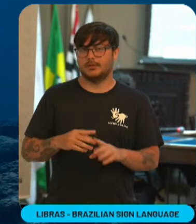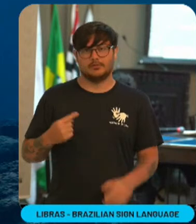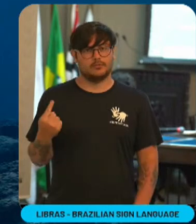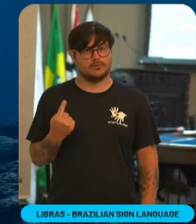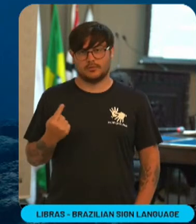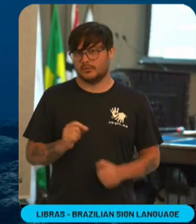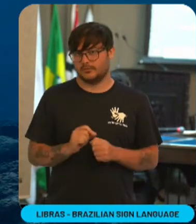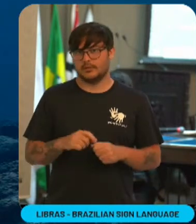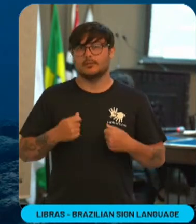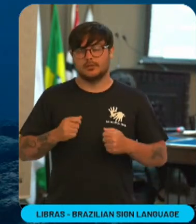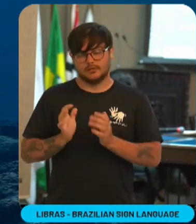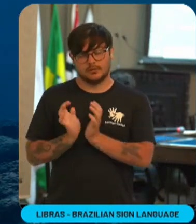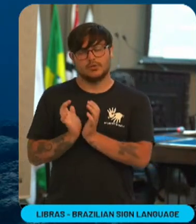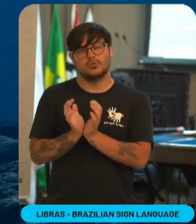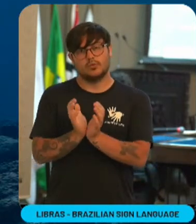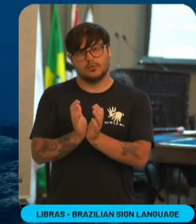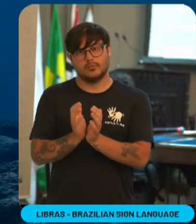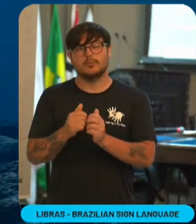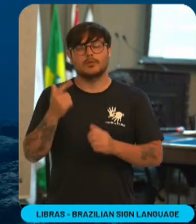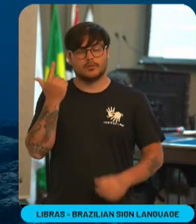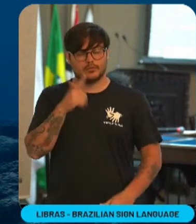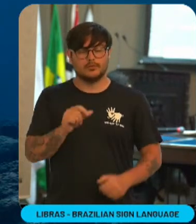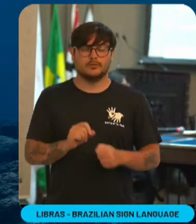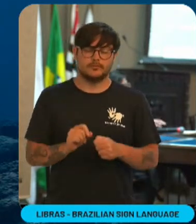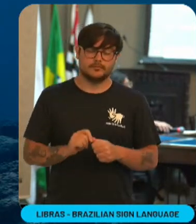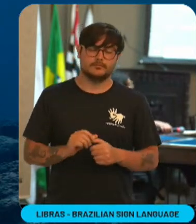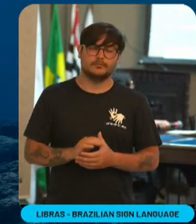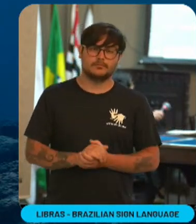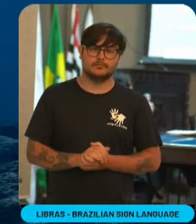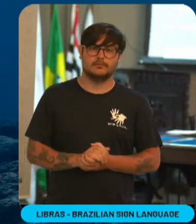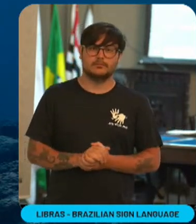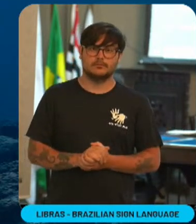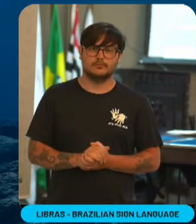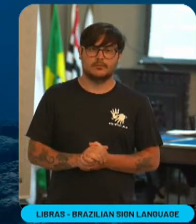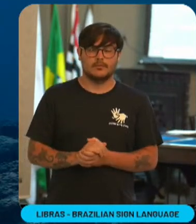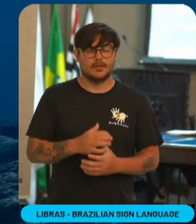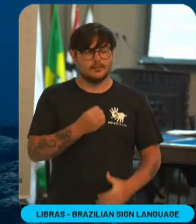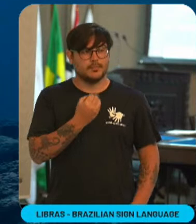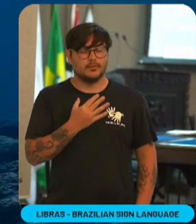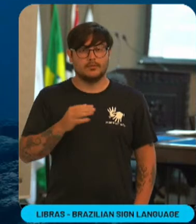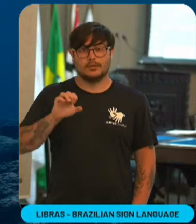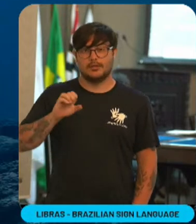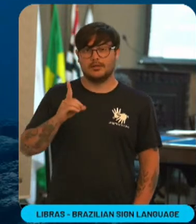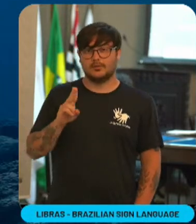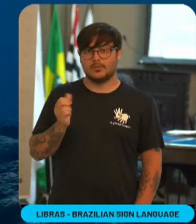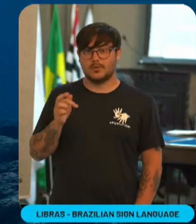sustainability, ocean governance is not done alone. We need a team to do it.